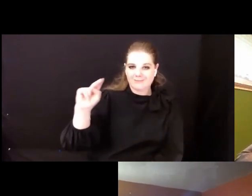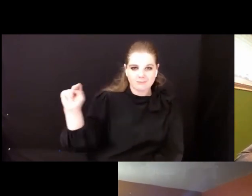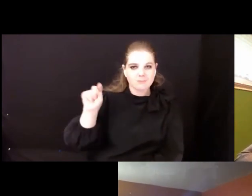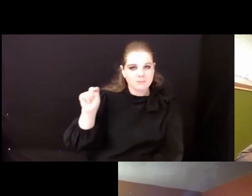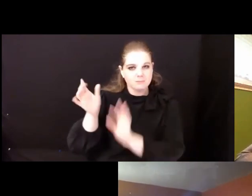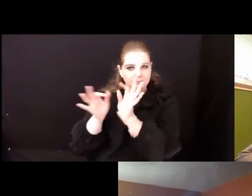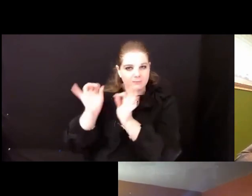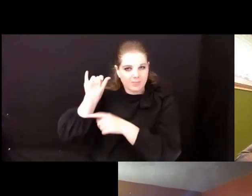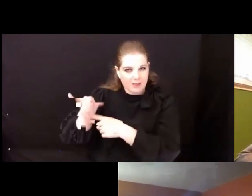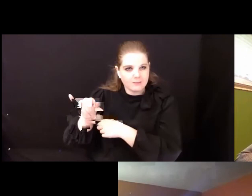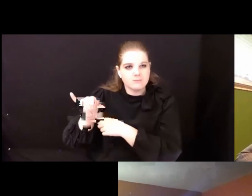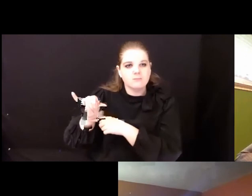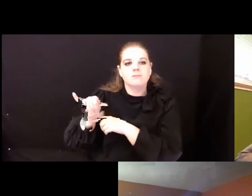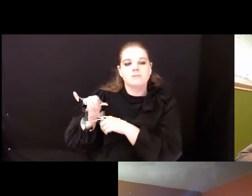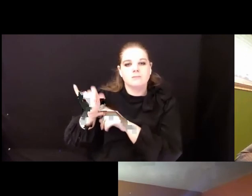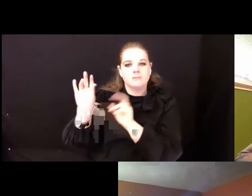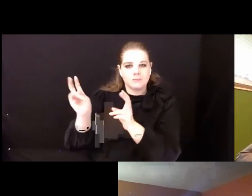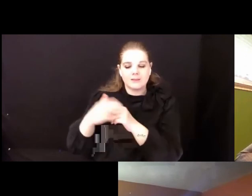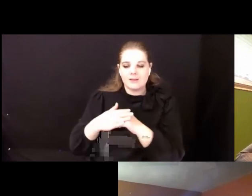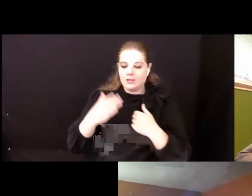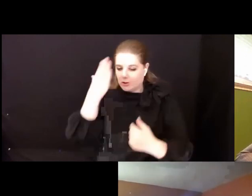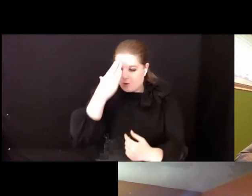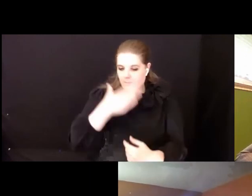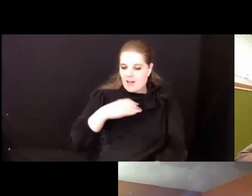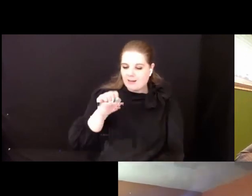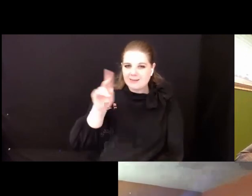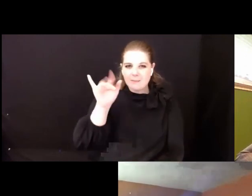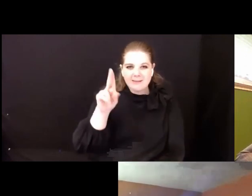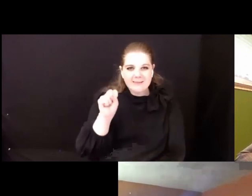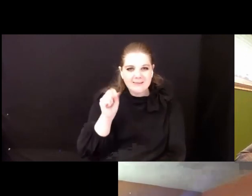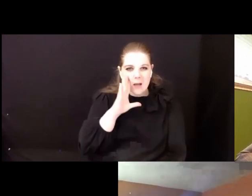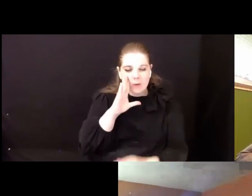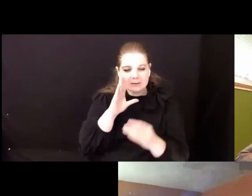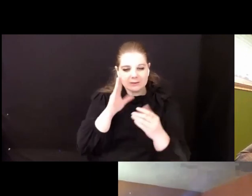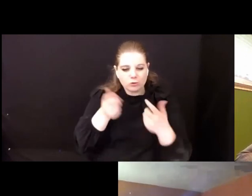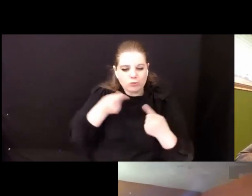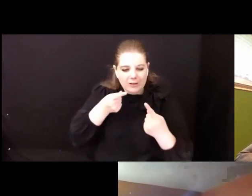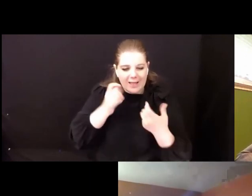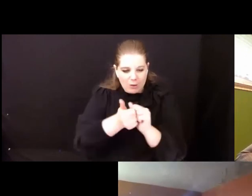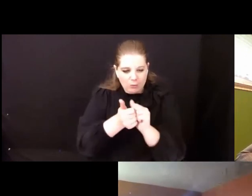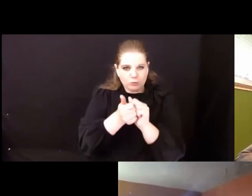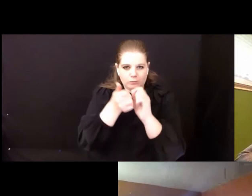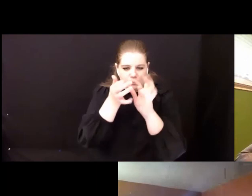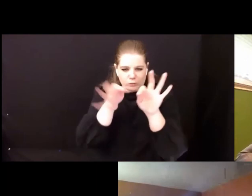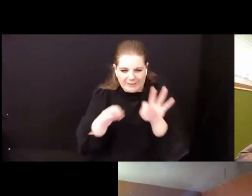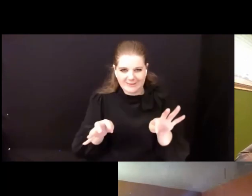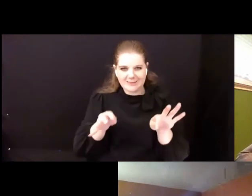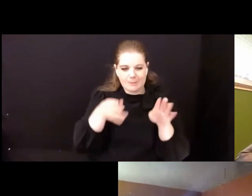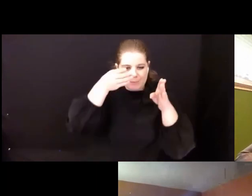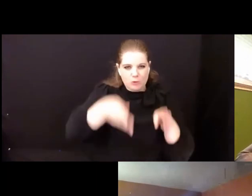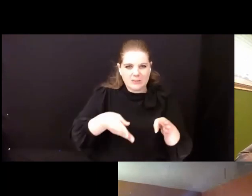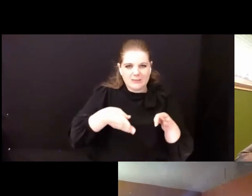And I really struggled to put that in there. I left it in there because it's not really been replaced